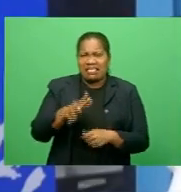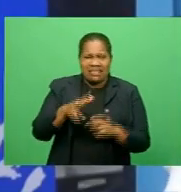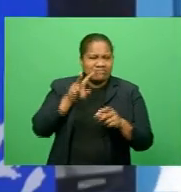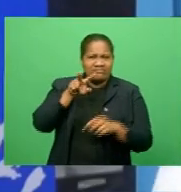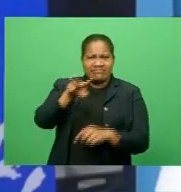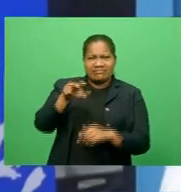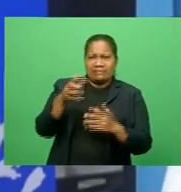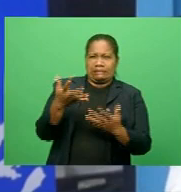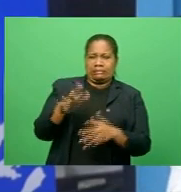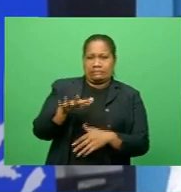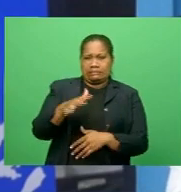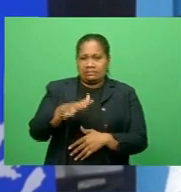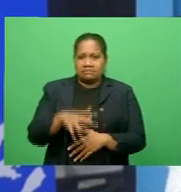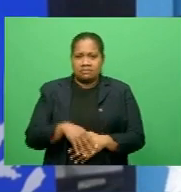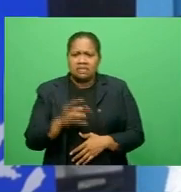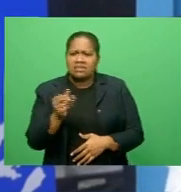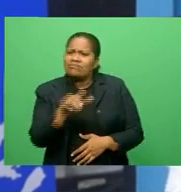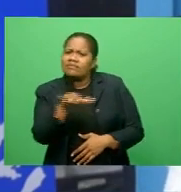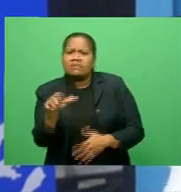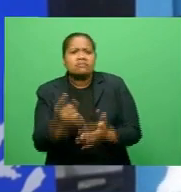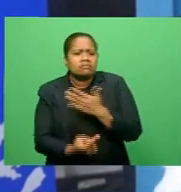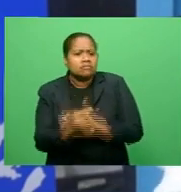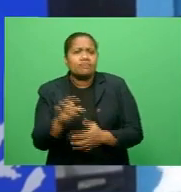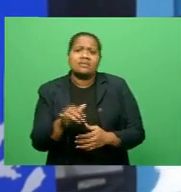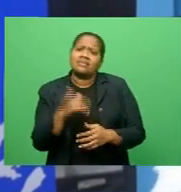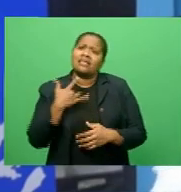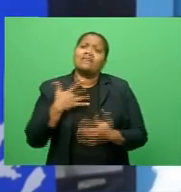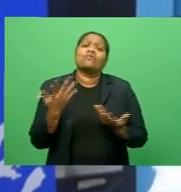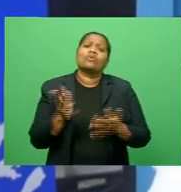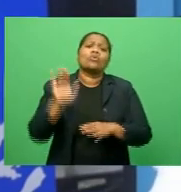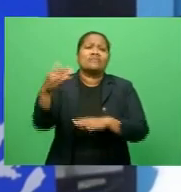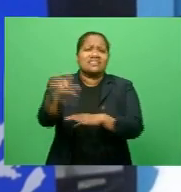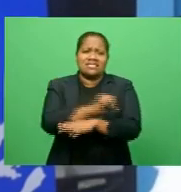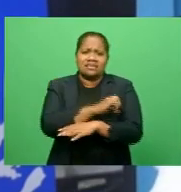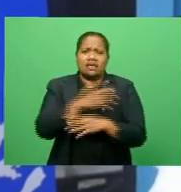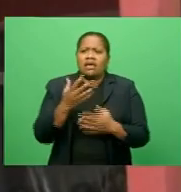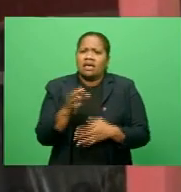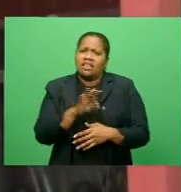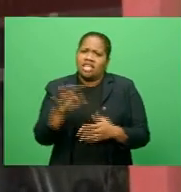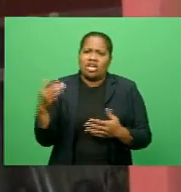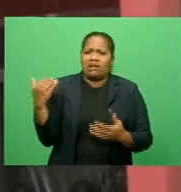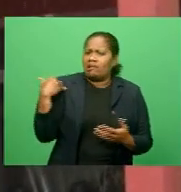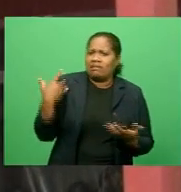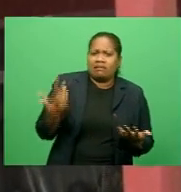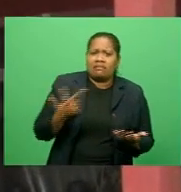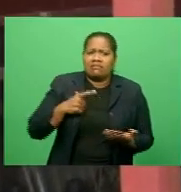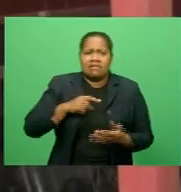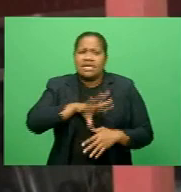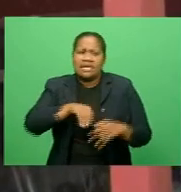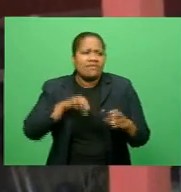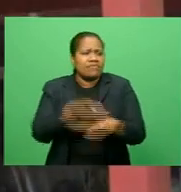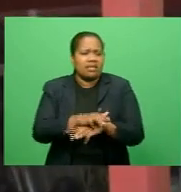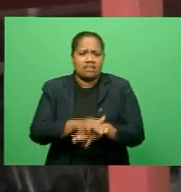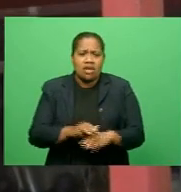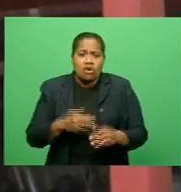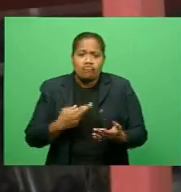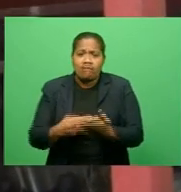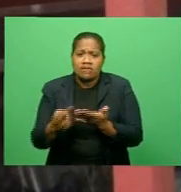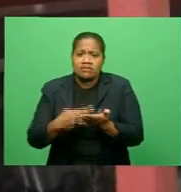live abroad, so they're not even here. And they're not bothered because every month the rent is paid into their